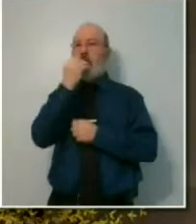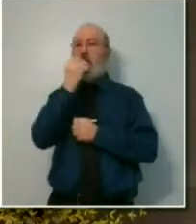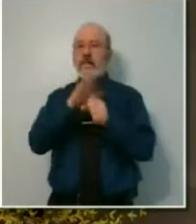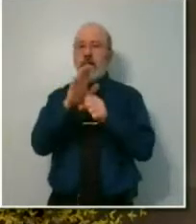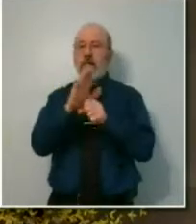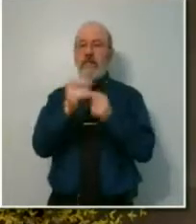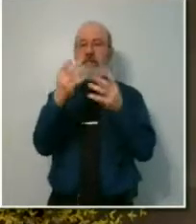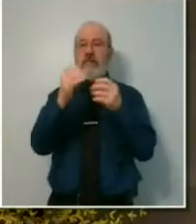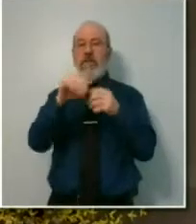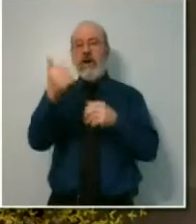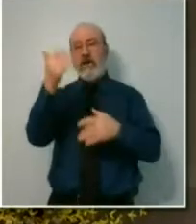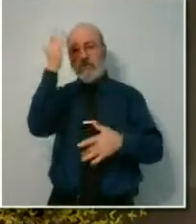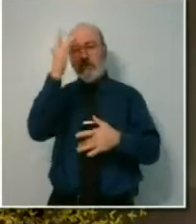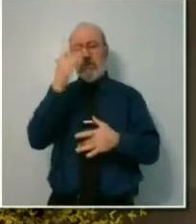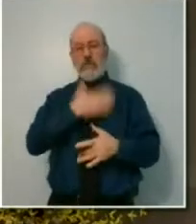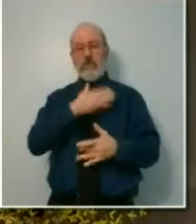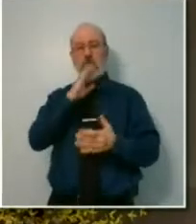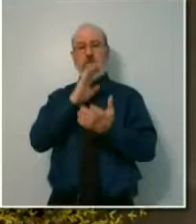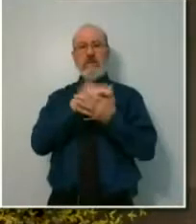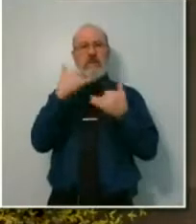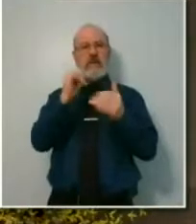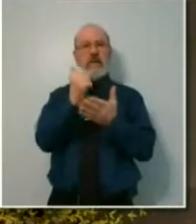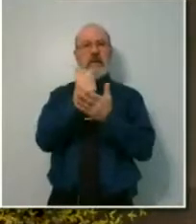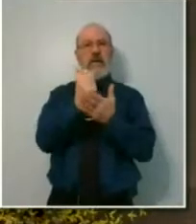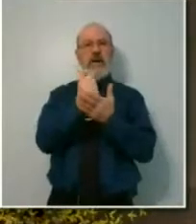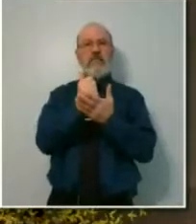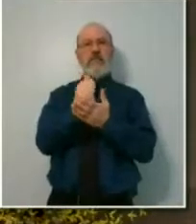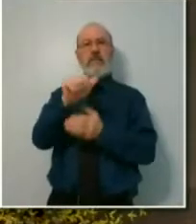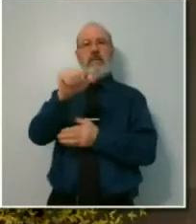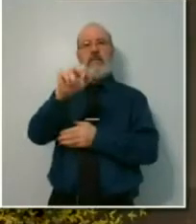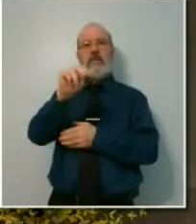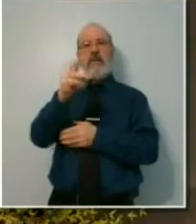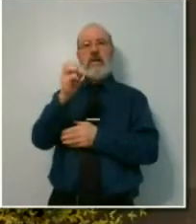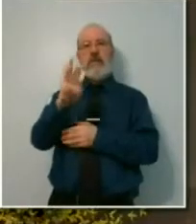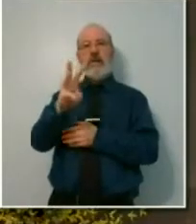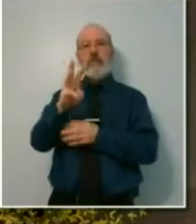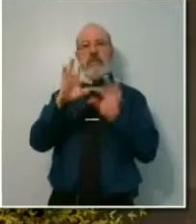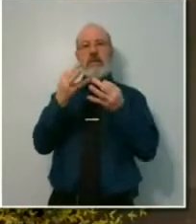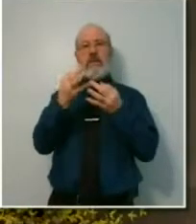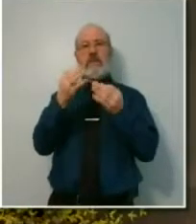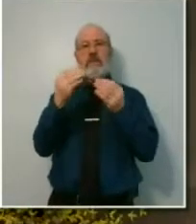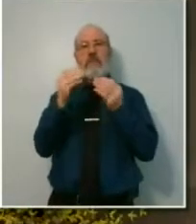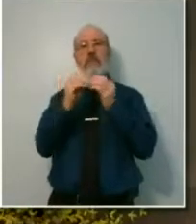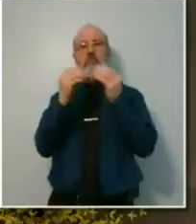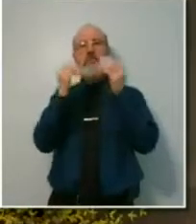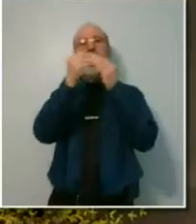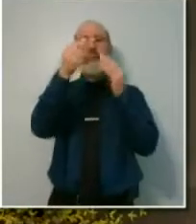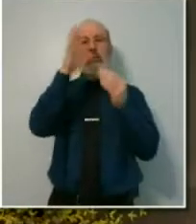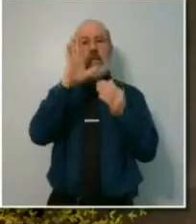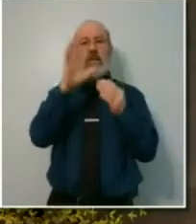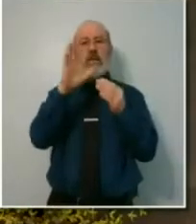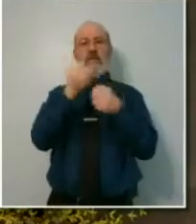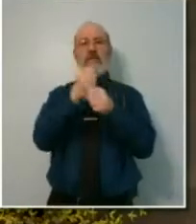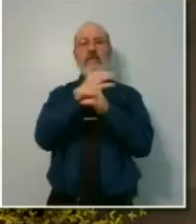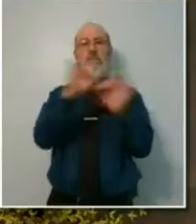My wife and I are still helping Andrew and his family with growing closer to God and gaining freedom from